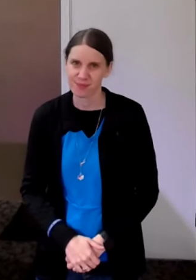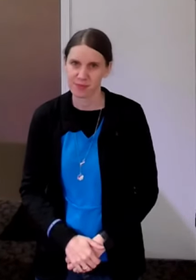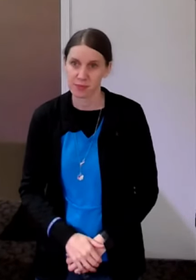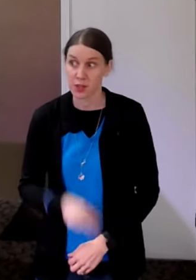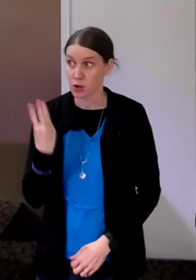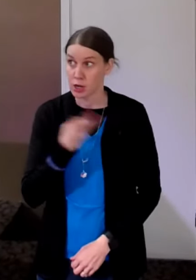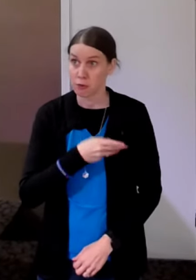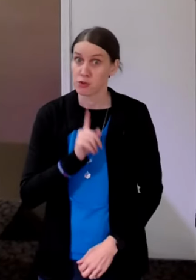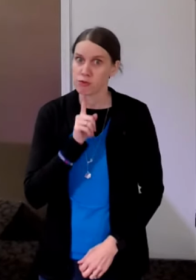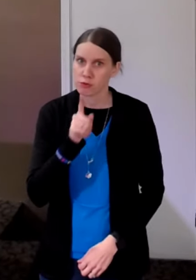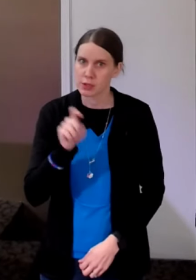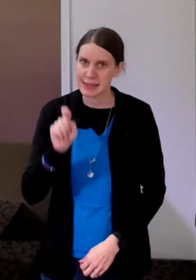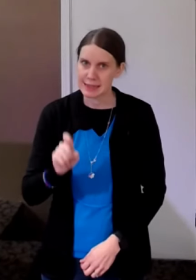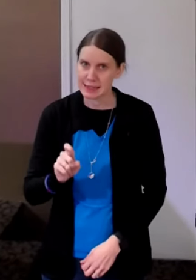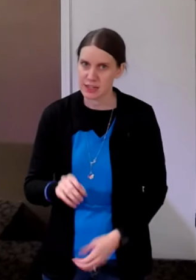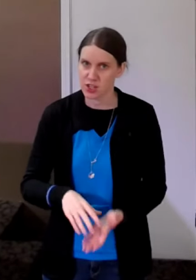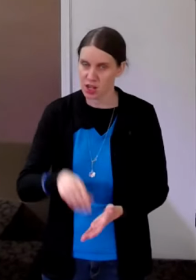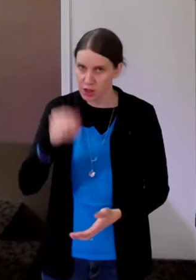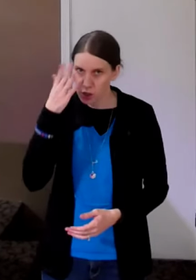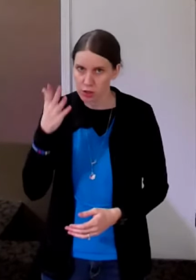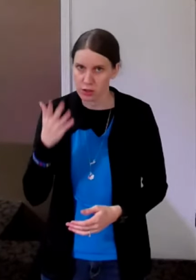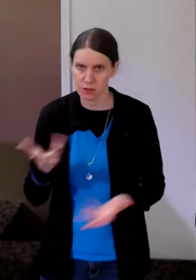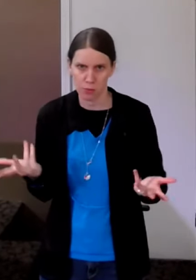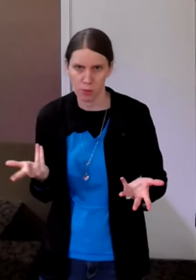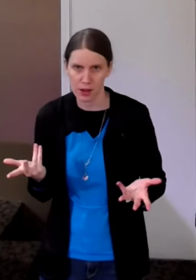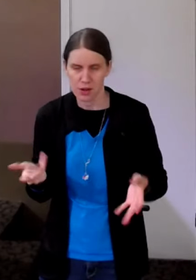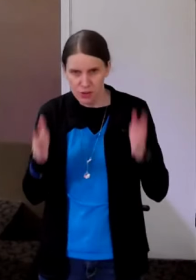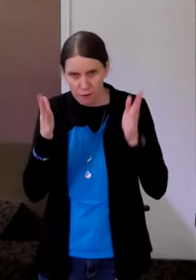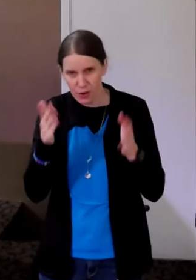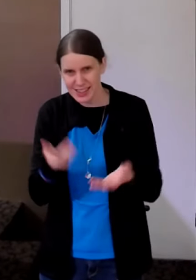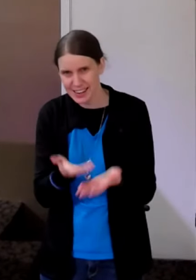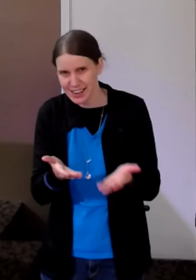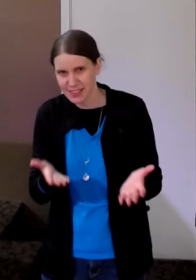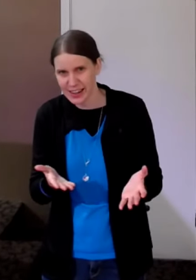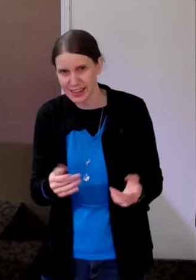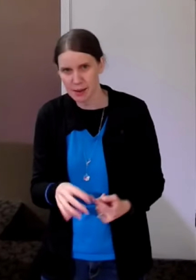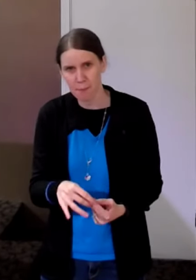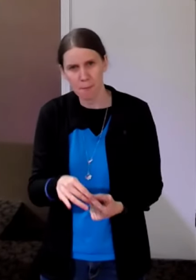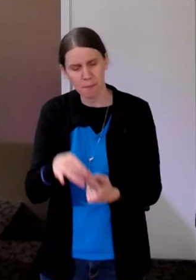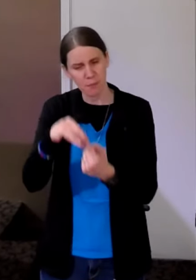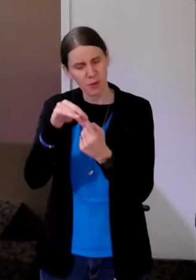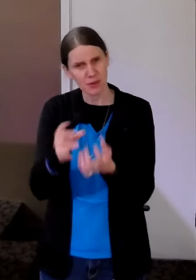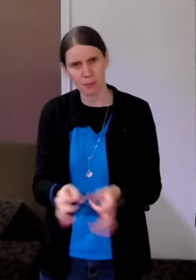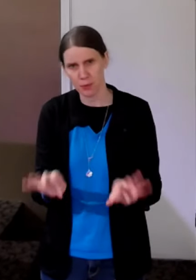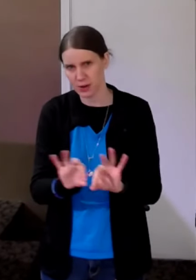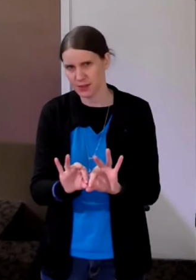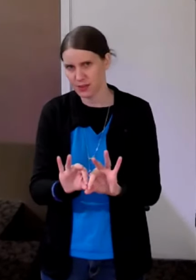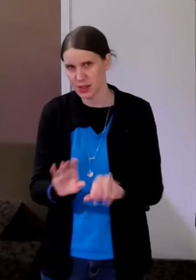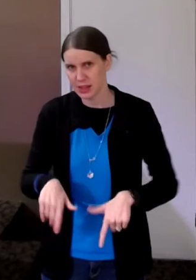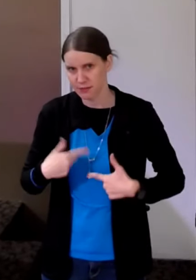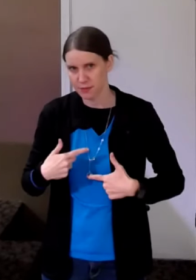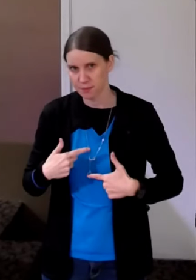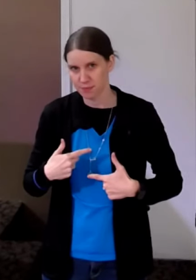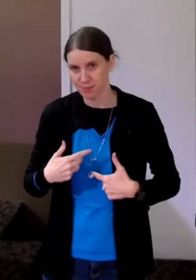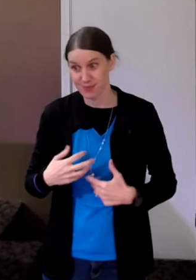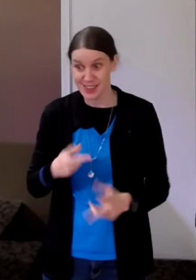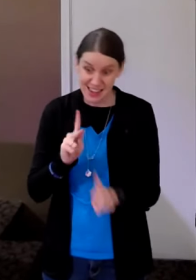really need to learn to do is focus on that which is most critical for life. But as